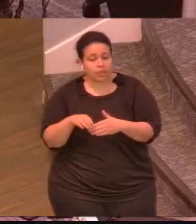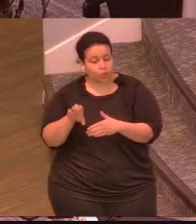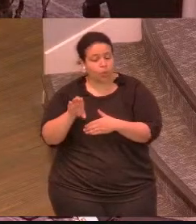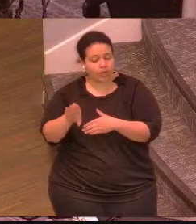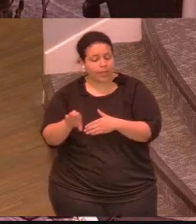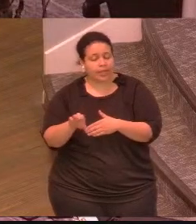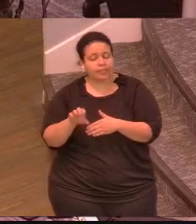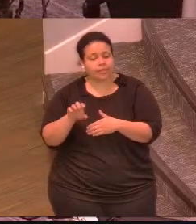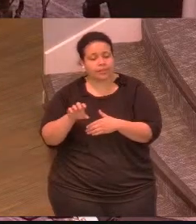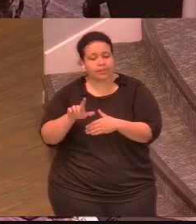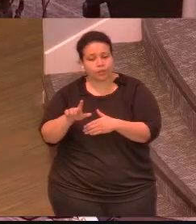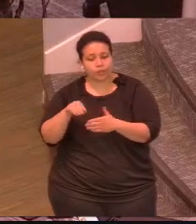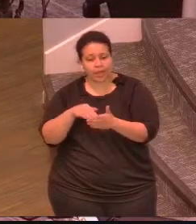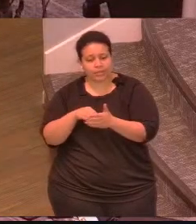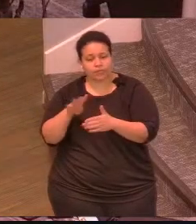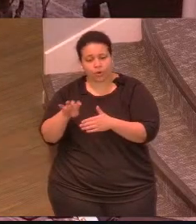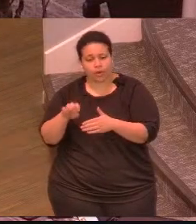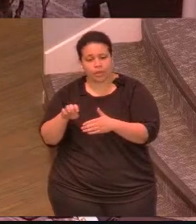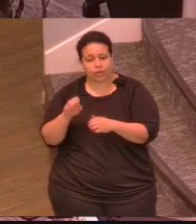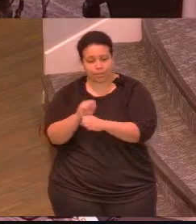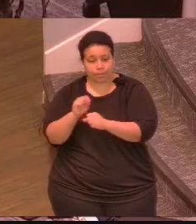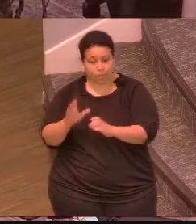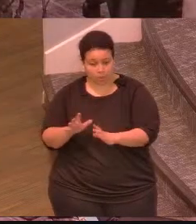get, next year,